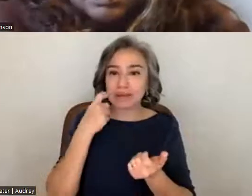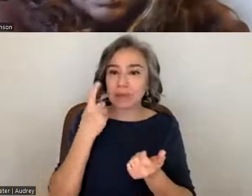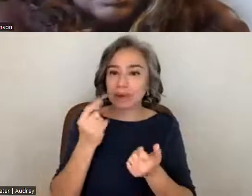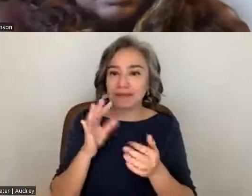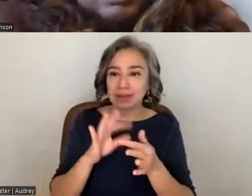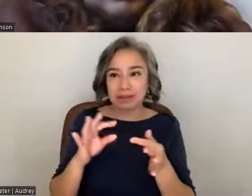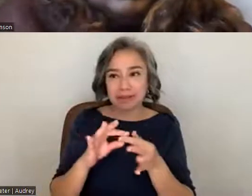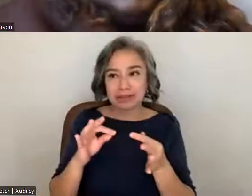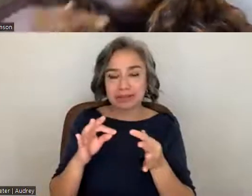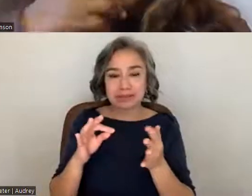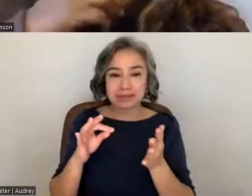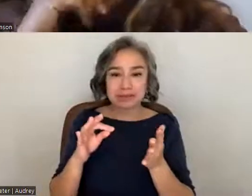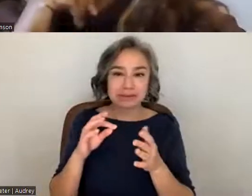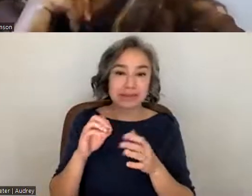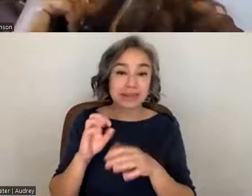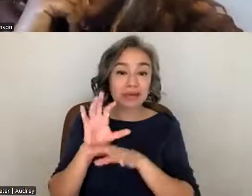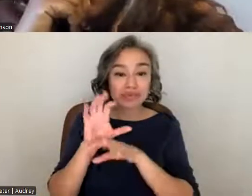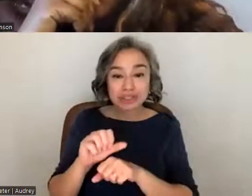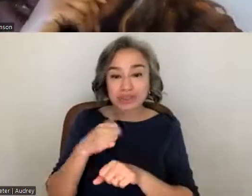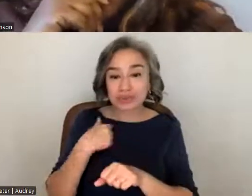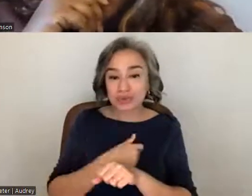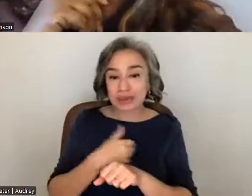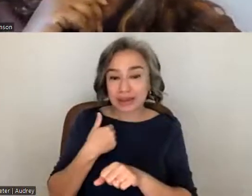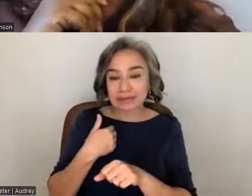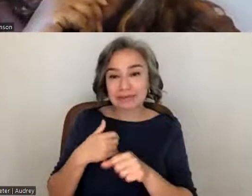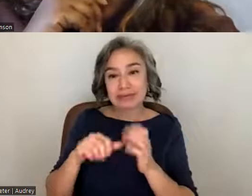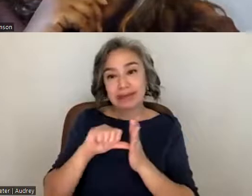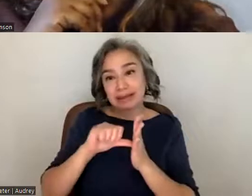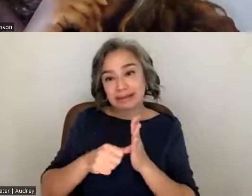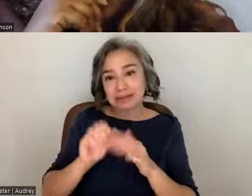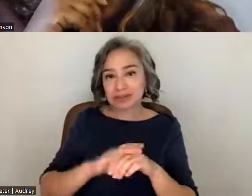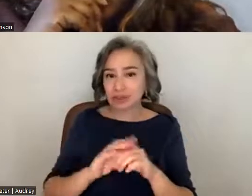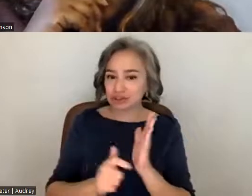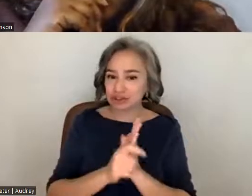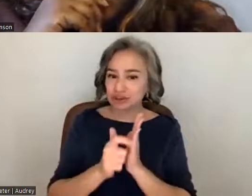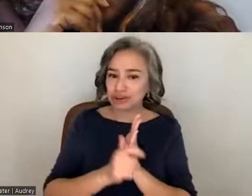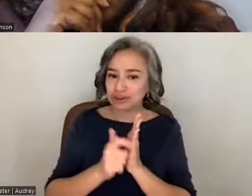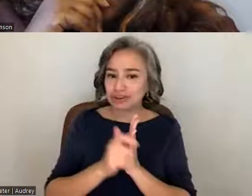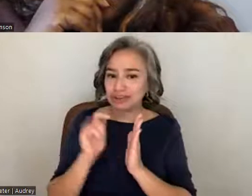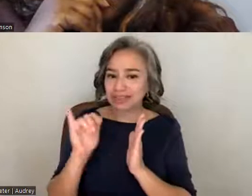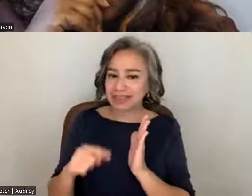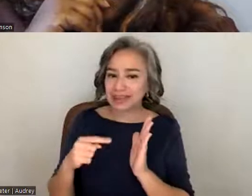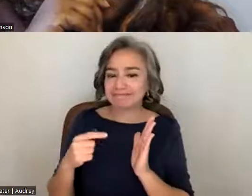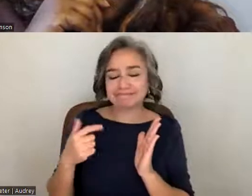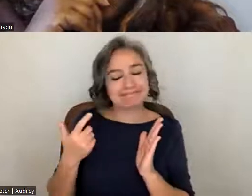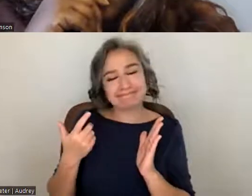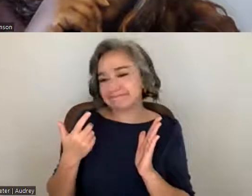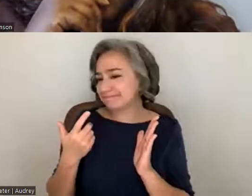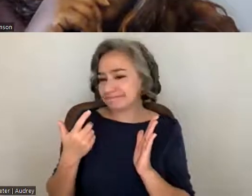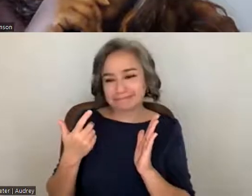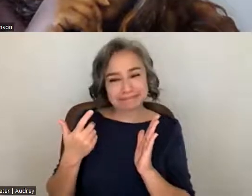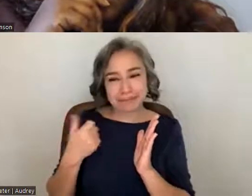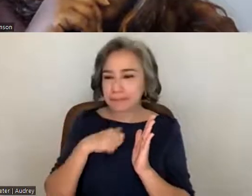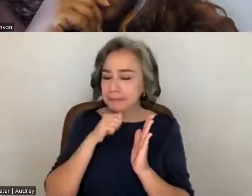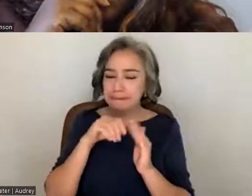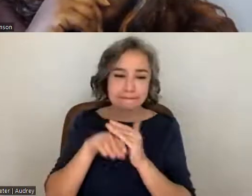noted the traditions that we have with regards to an emphasis on journals, where we know that is just not remotely accessible to the community,